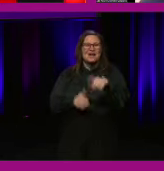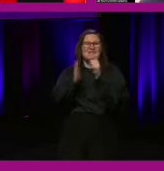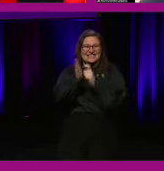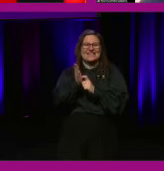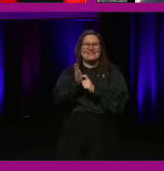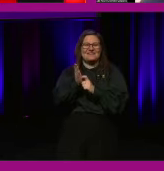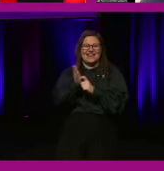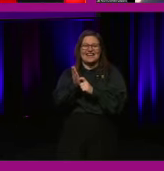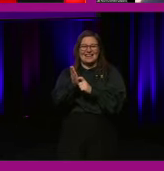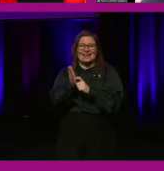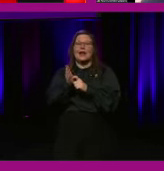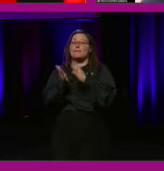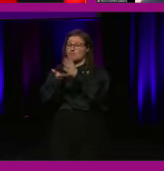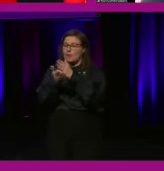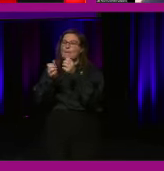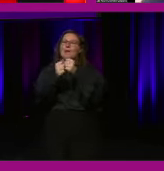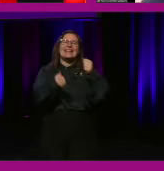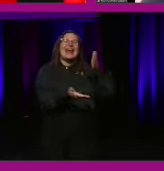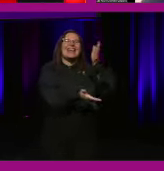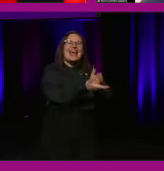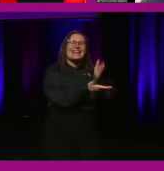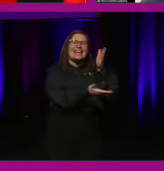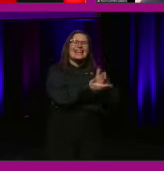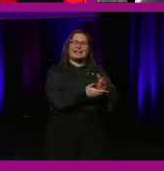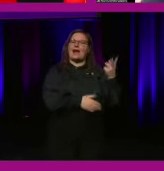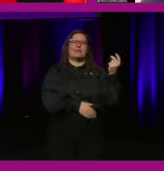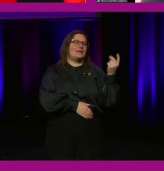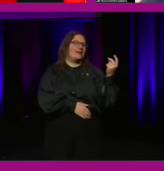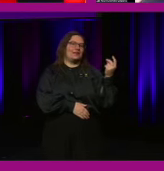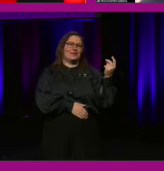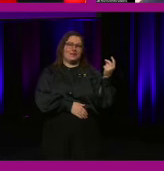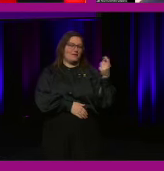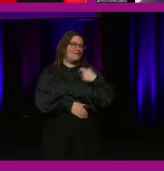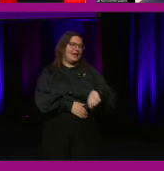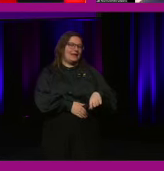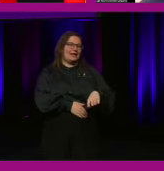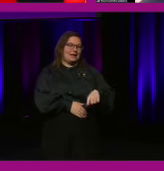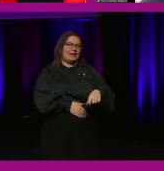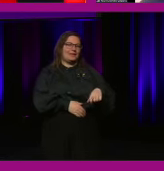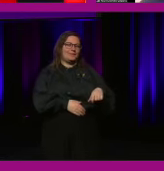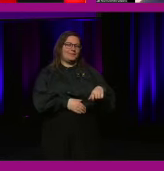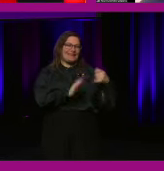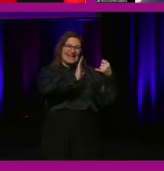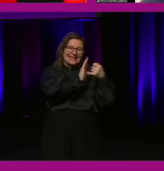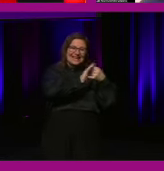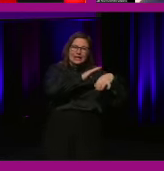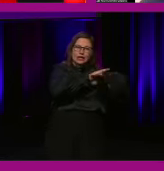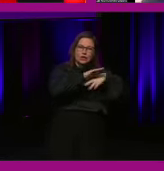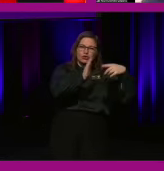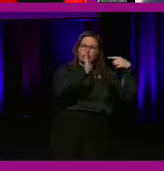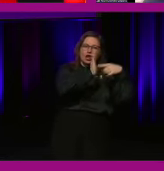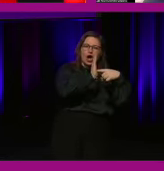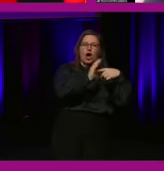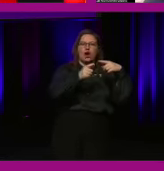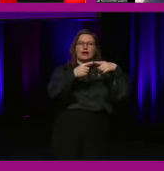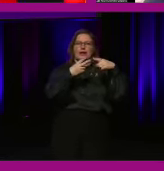still something else. That is something that is in the Constitution, and the